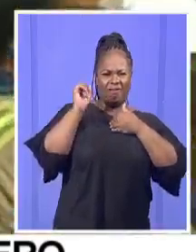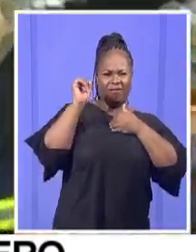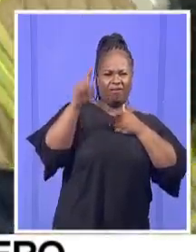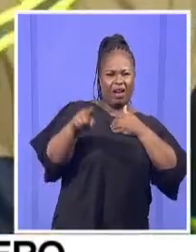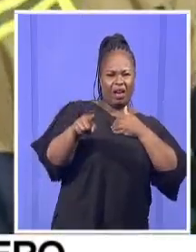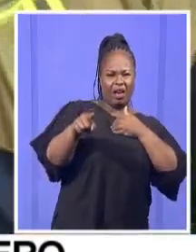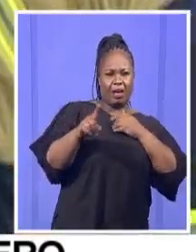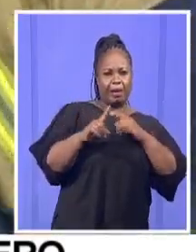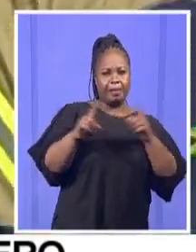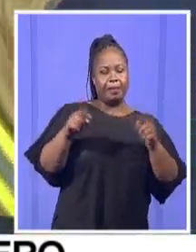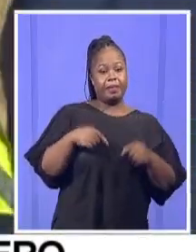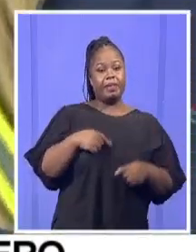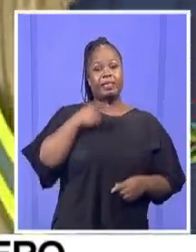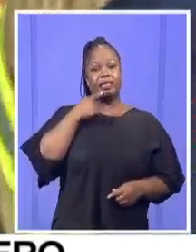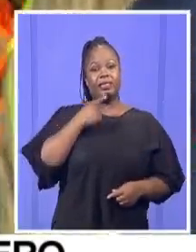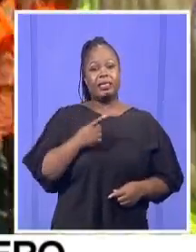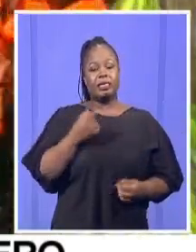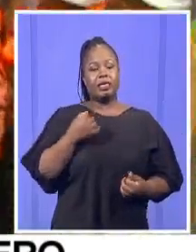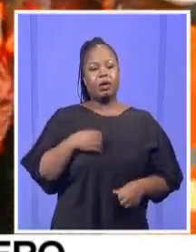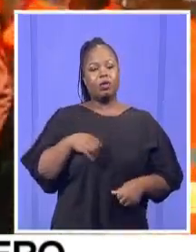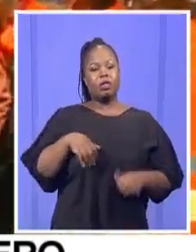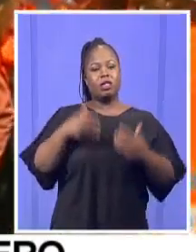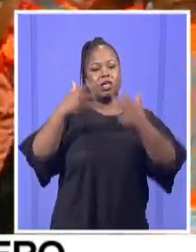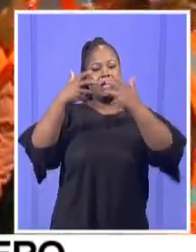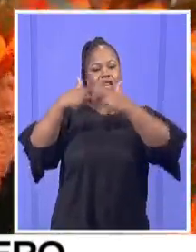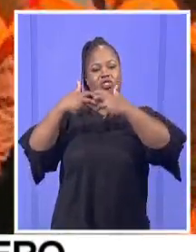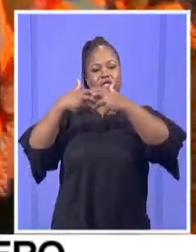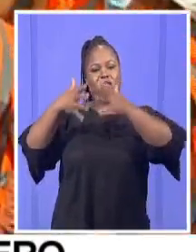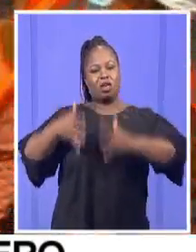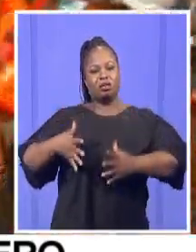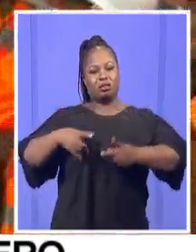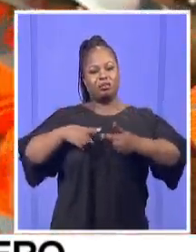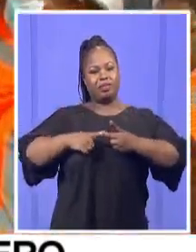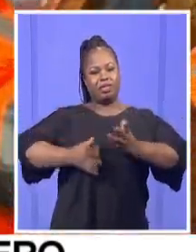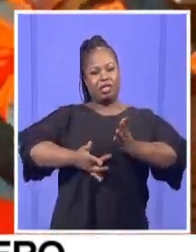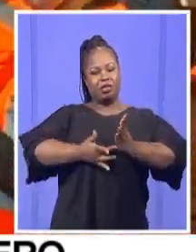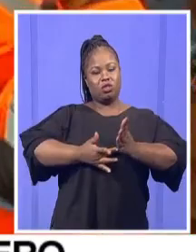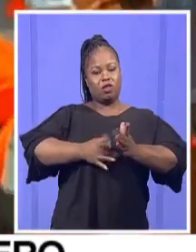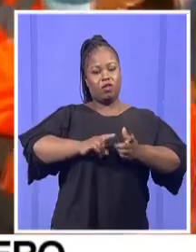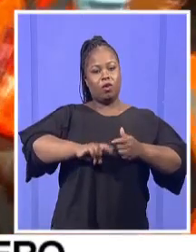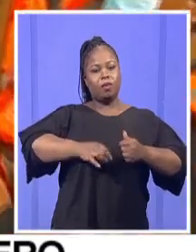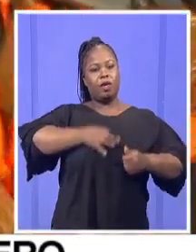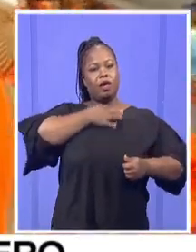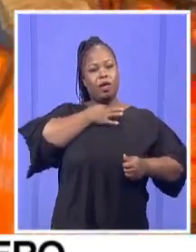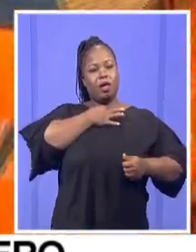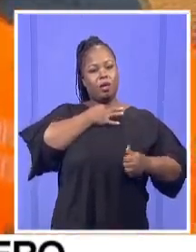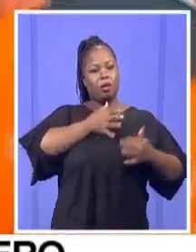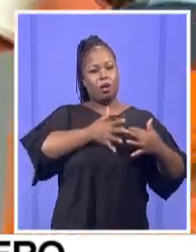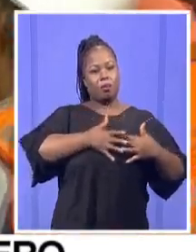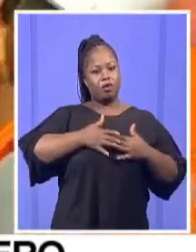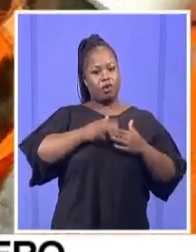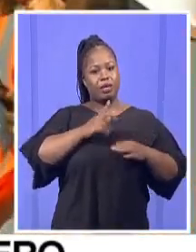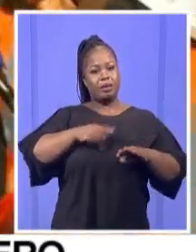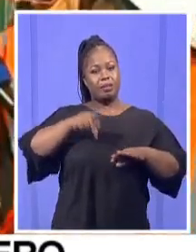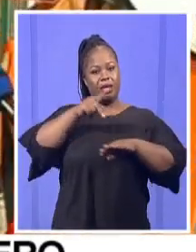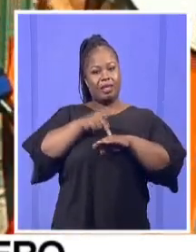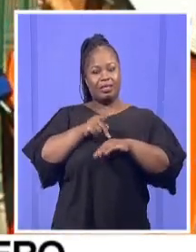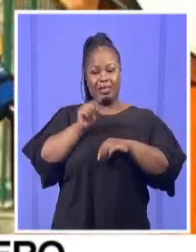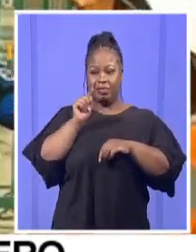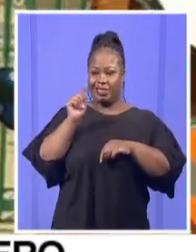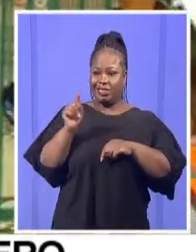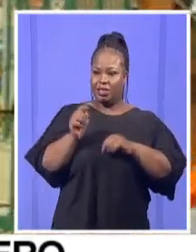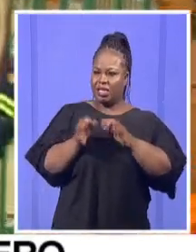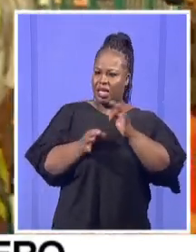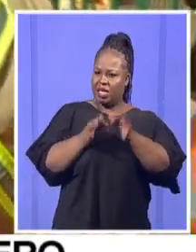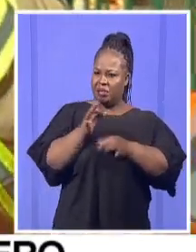what we understand is that engineers and technicians from Anglo American Platinum are taking the President through how it